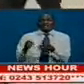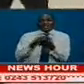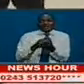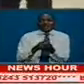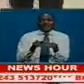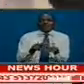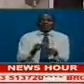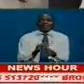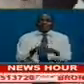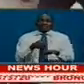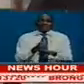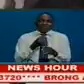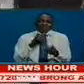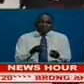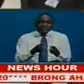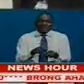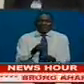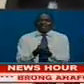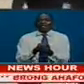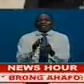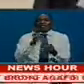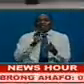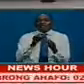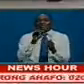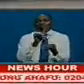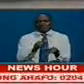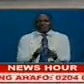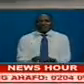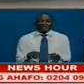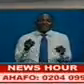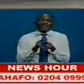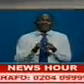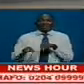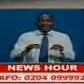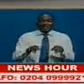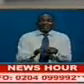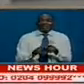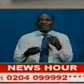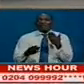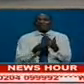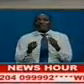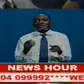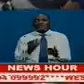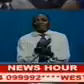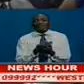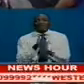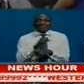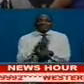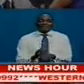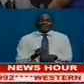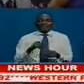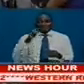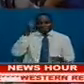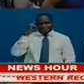stability, and put in place measures to stabilize the value of the cedi. It also acts as the banker and financial advisor to